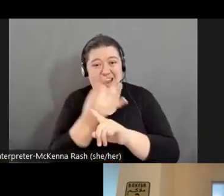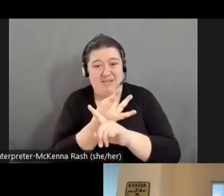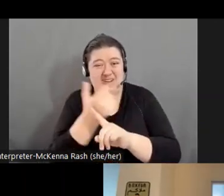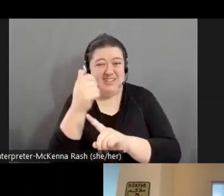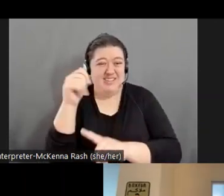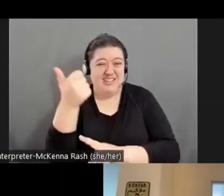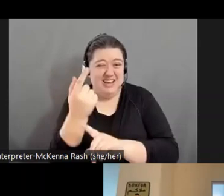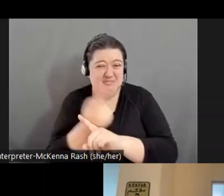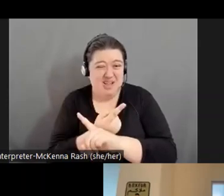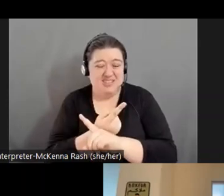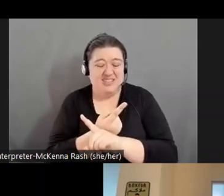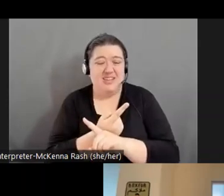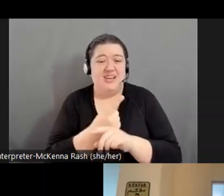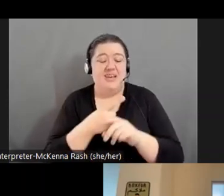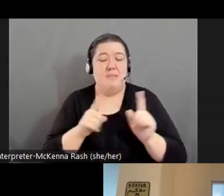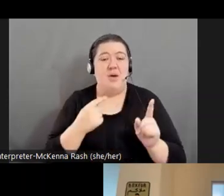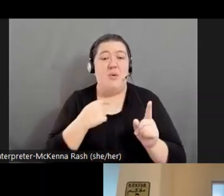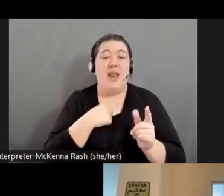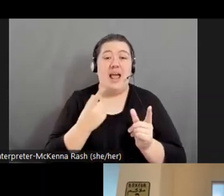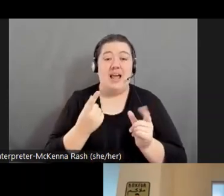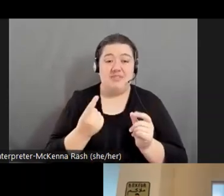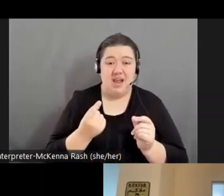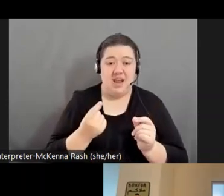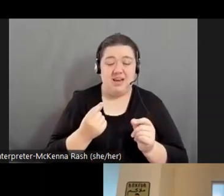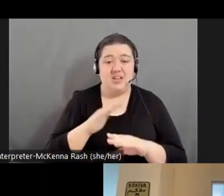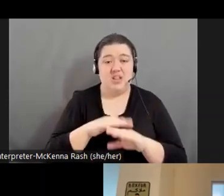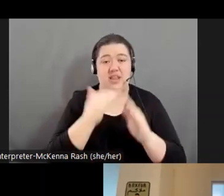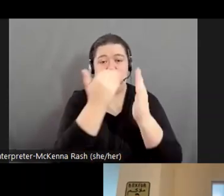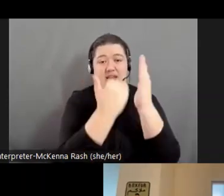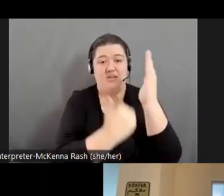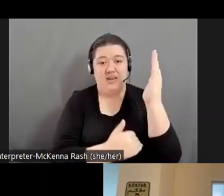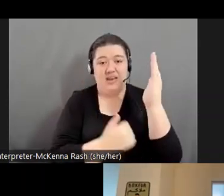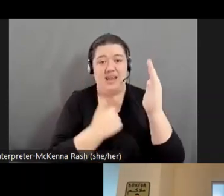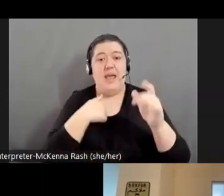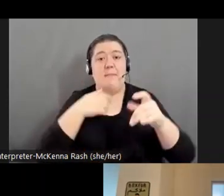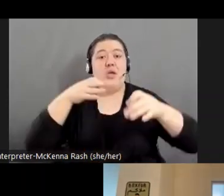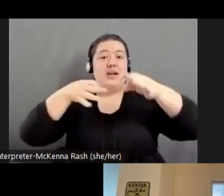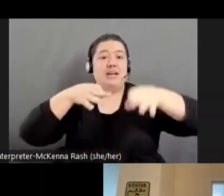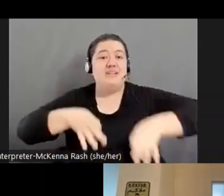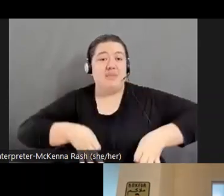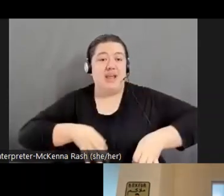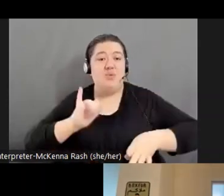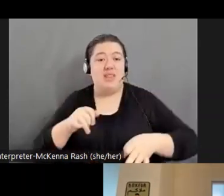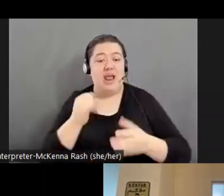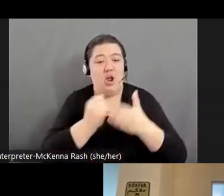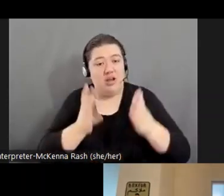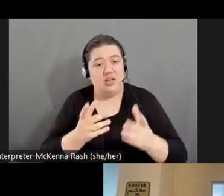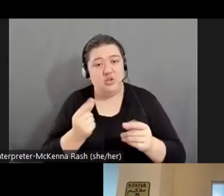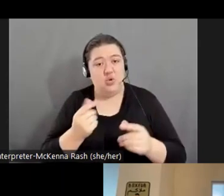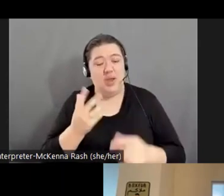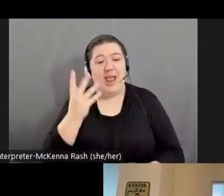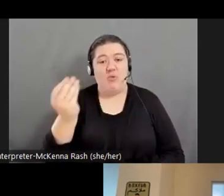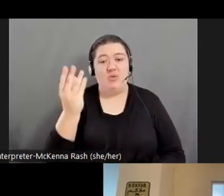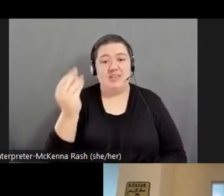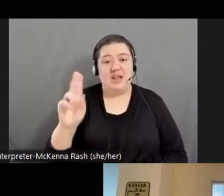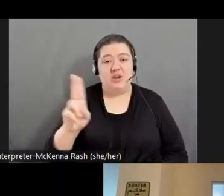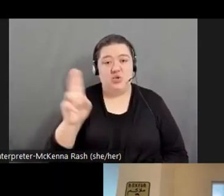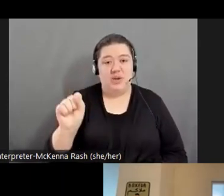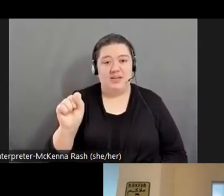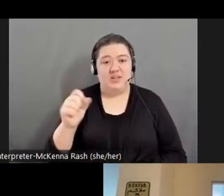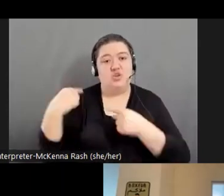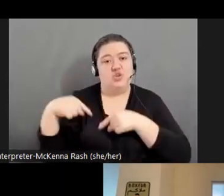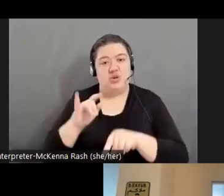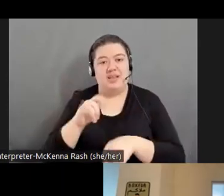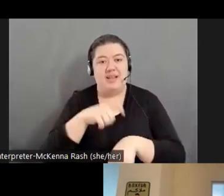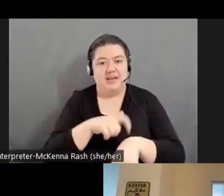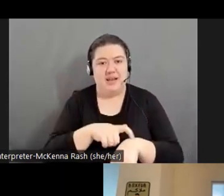months. But what I've done is on the itinerary, I'm going to explain what that artist is doing outside the US. Mm-hmm. During that time. So